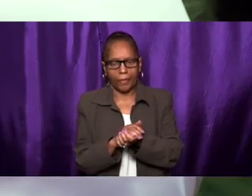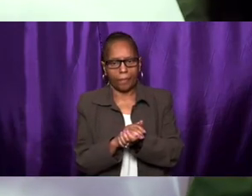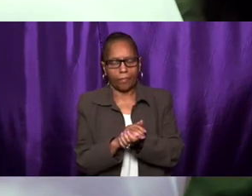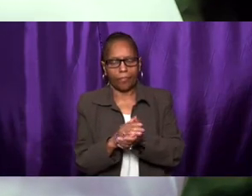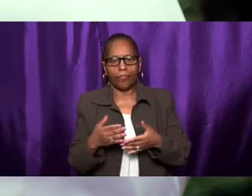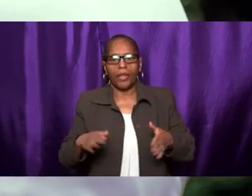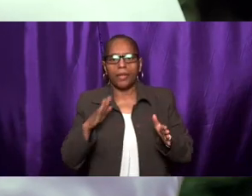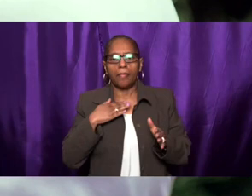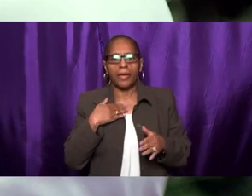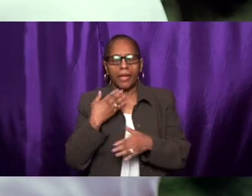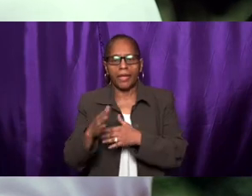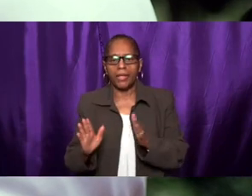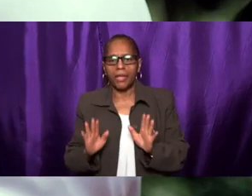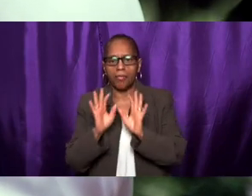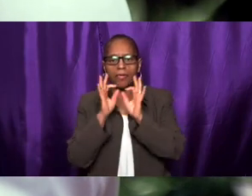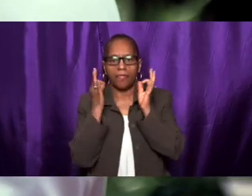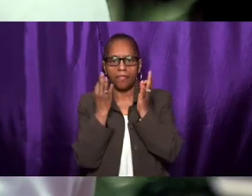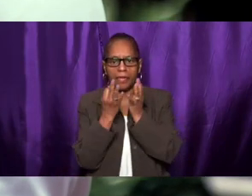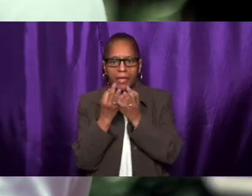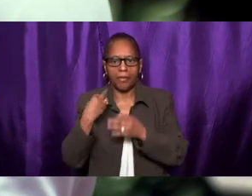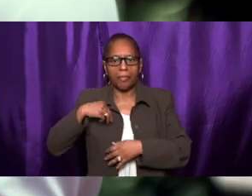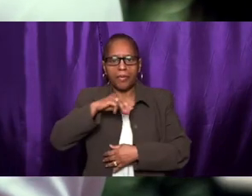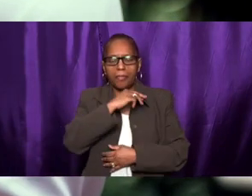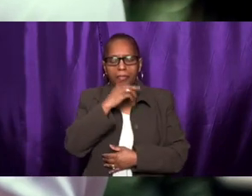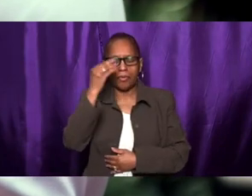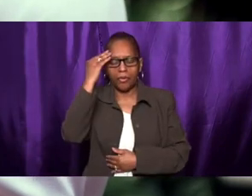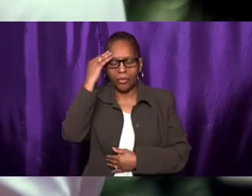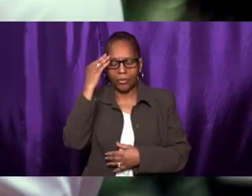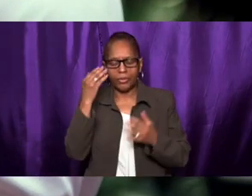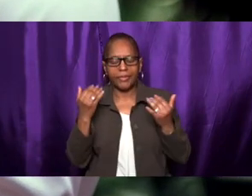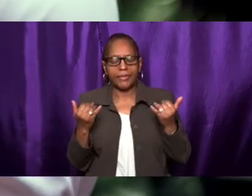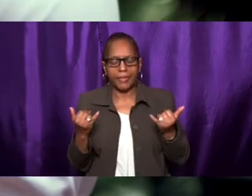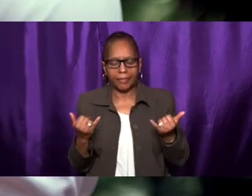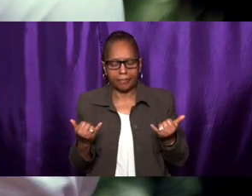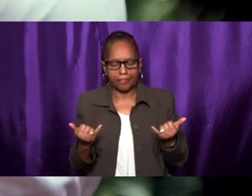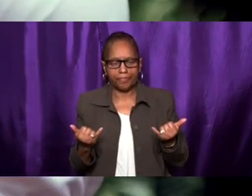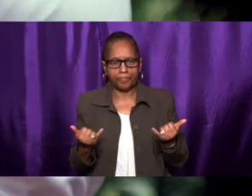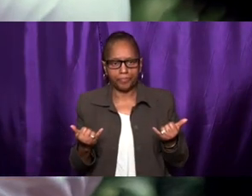Let my neighbor, let my family member know today